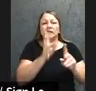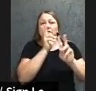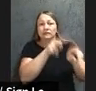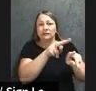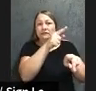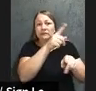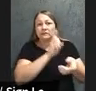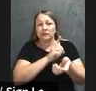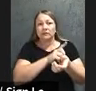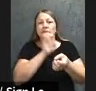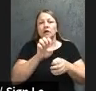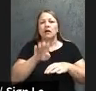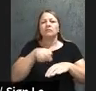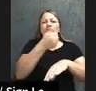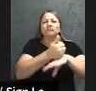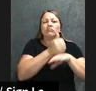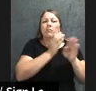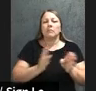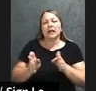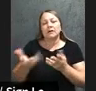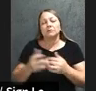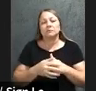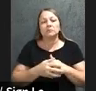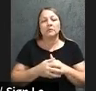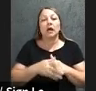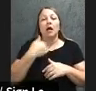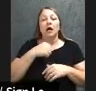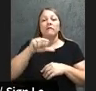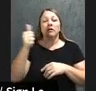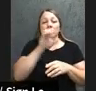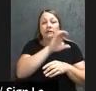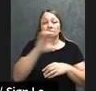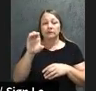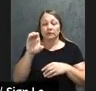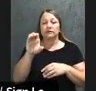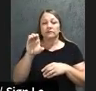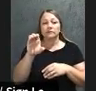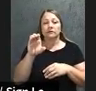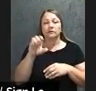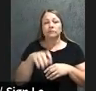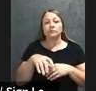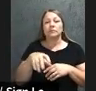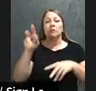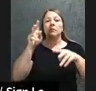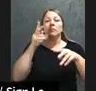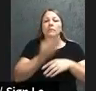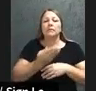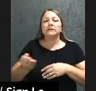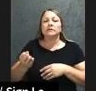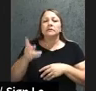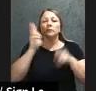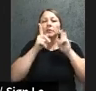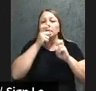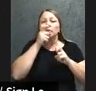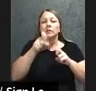Some more information. The section I just mentioned is materials for people to communicate with people with intellectual